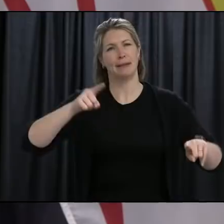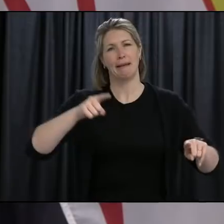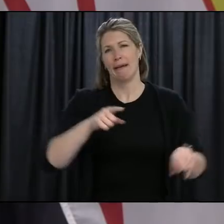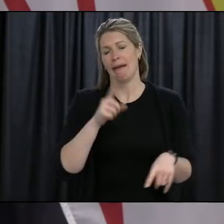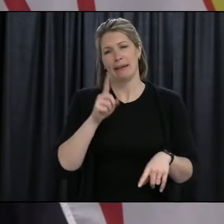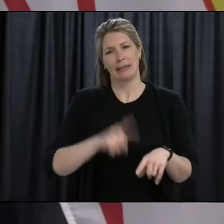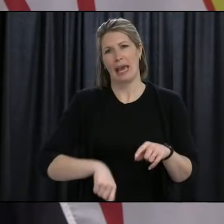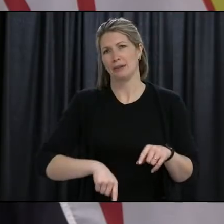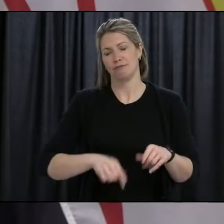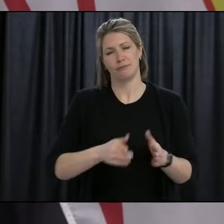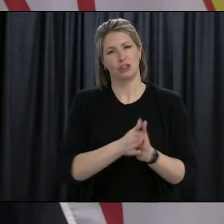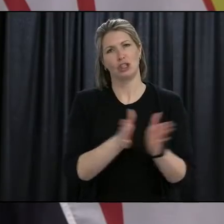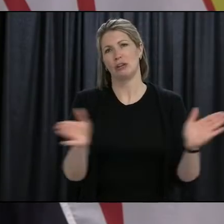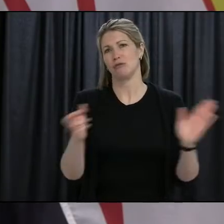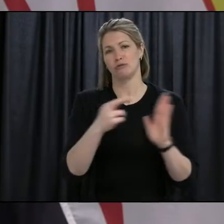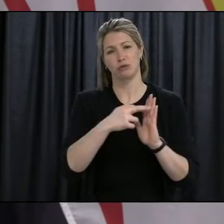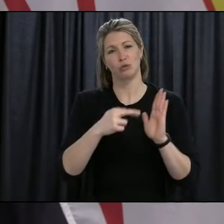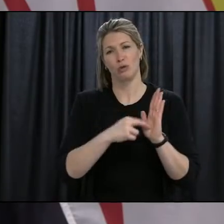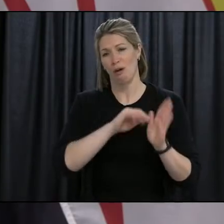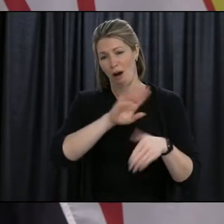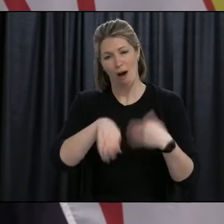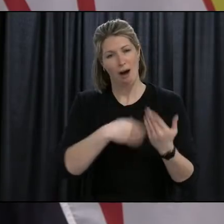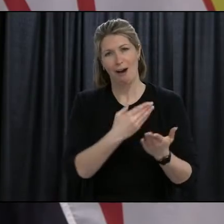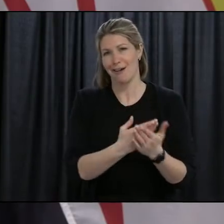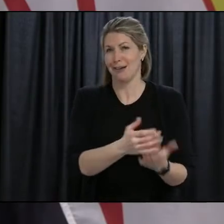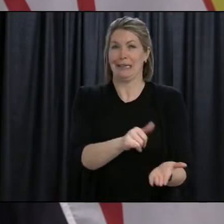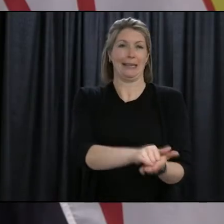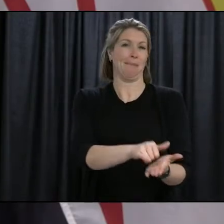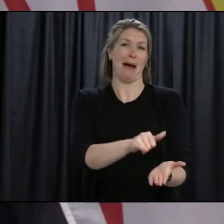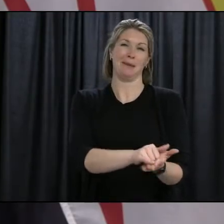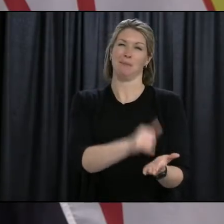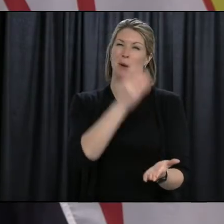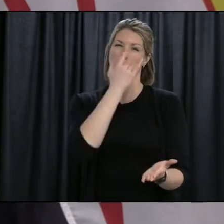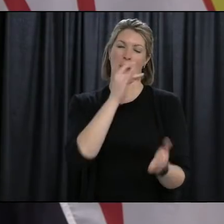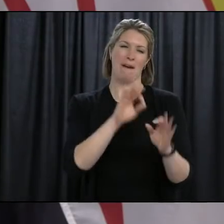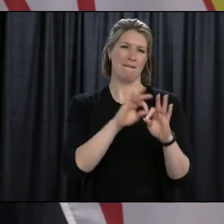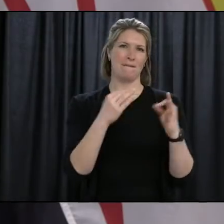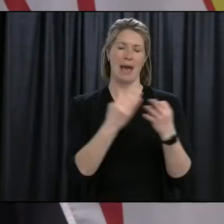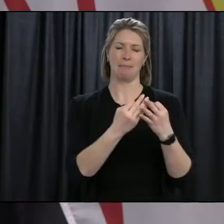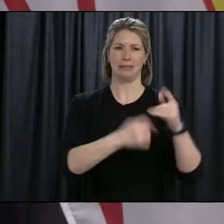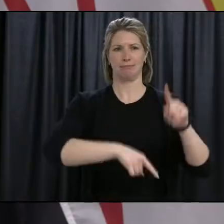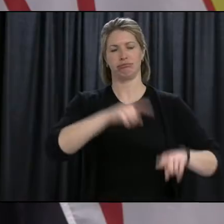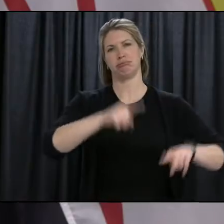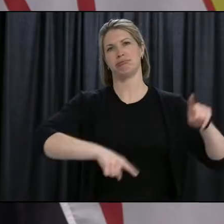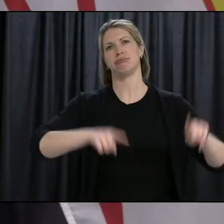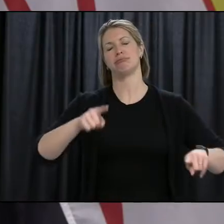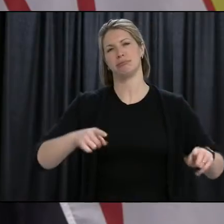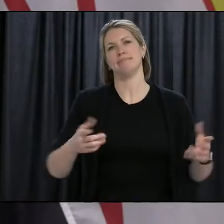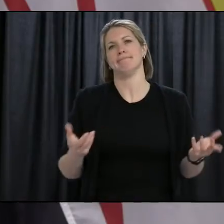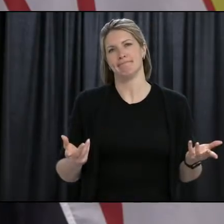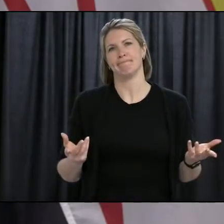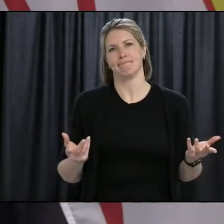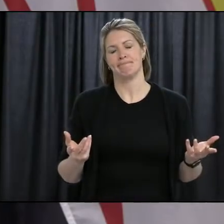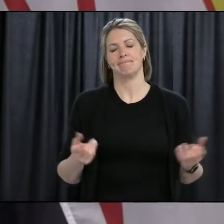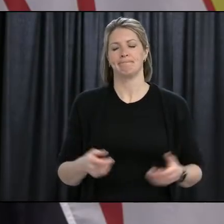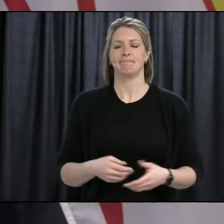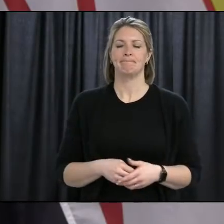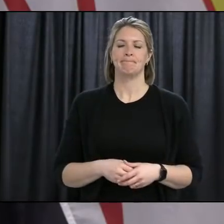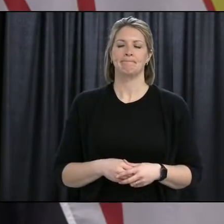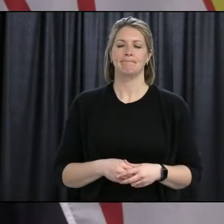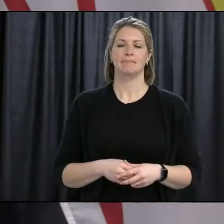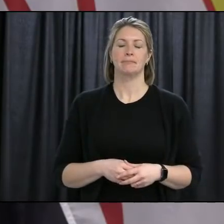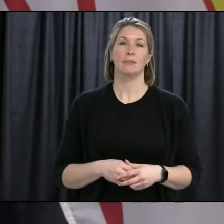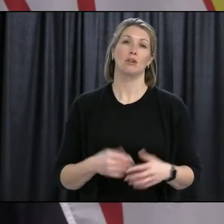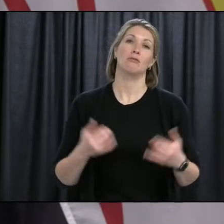put in just a general blanket statement there, as there are lots of nuances to many of these situations. But